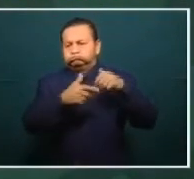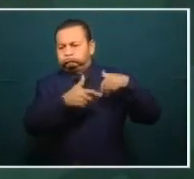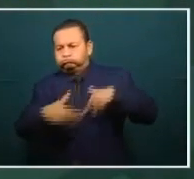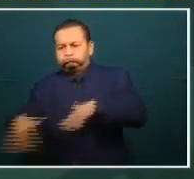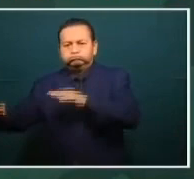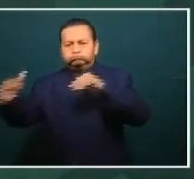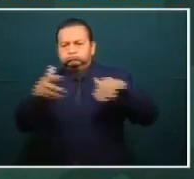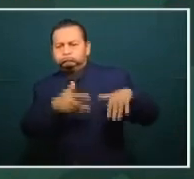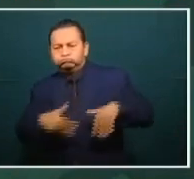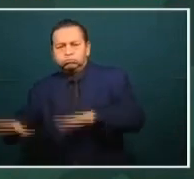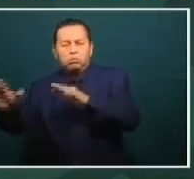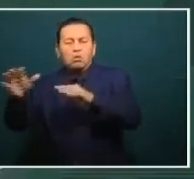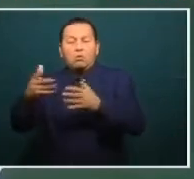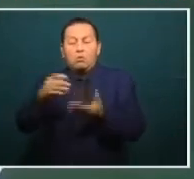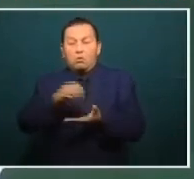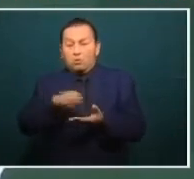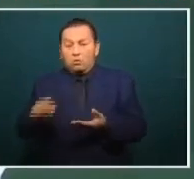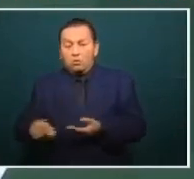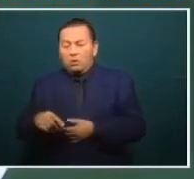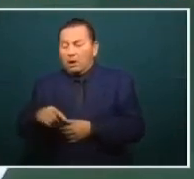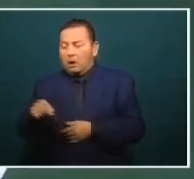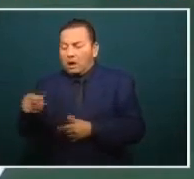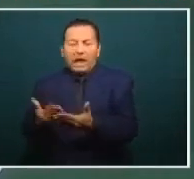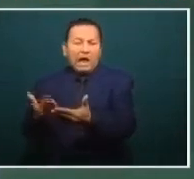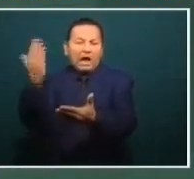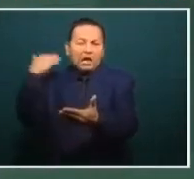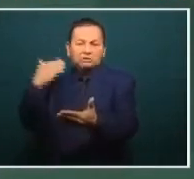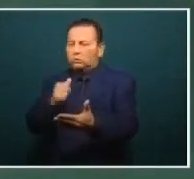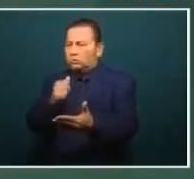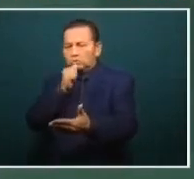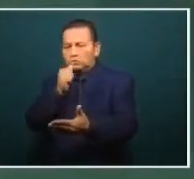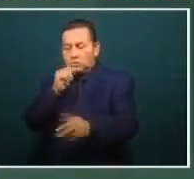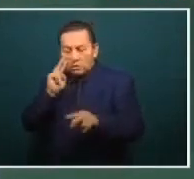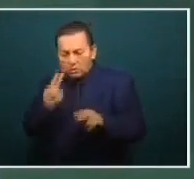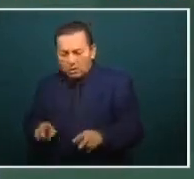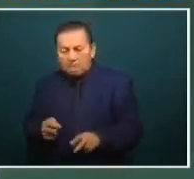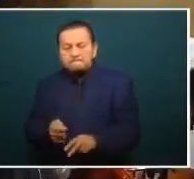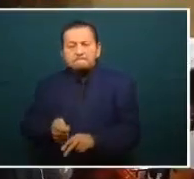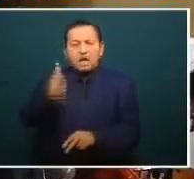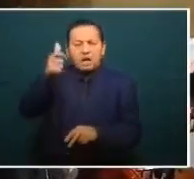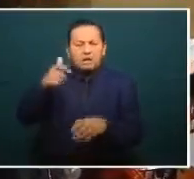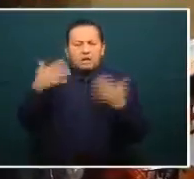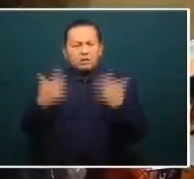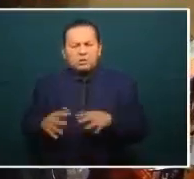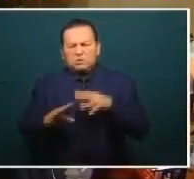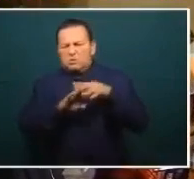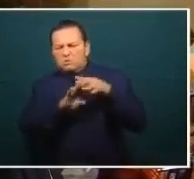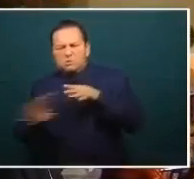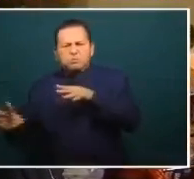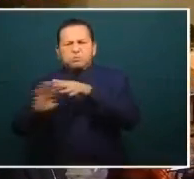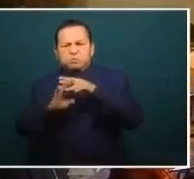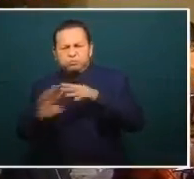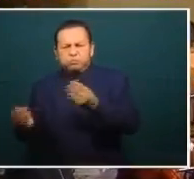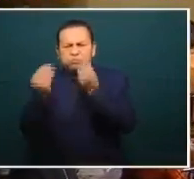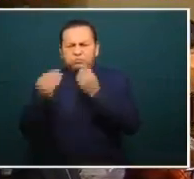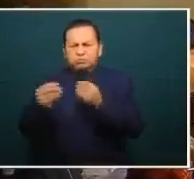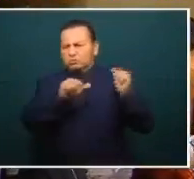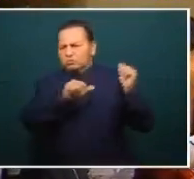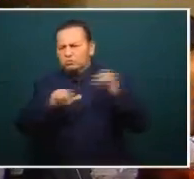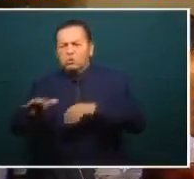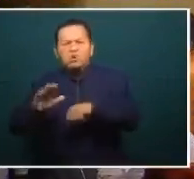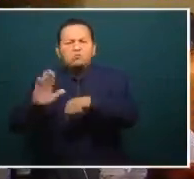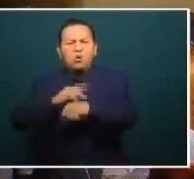migration influx had not been seen in previous times, because it's a very